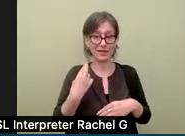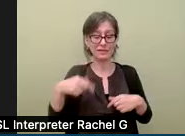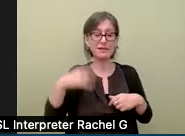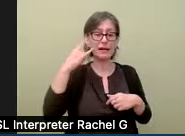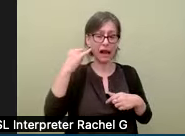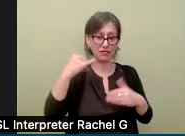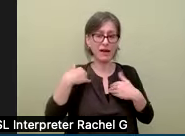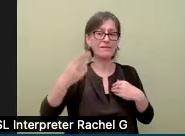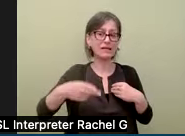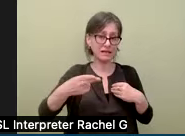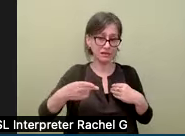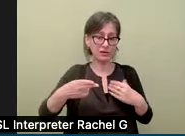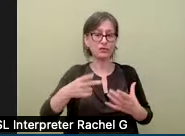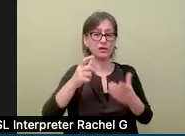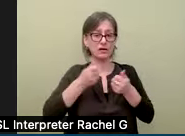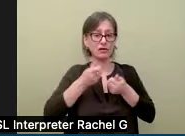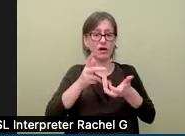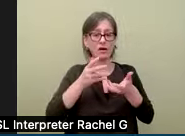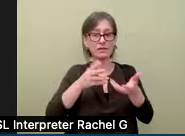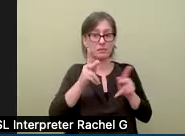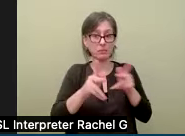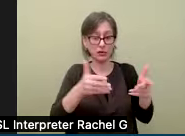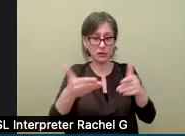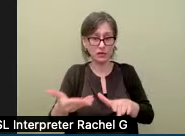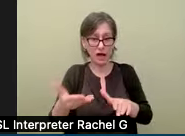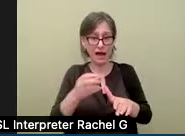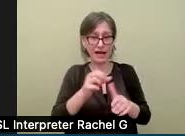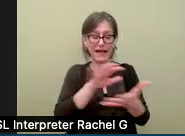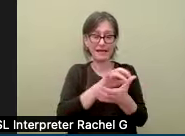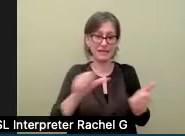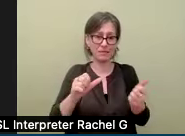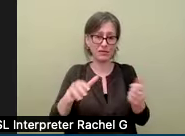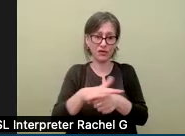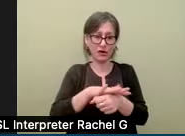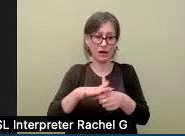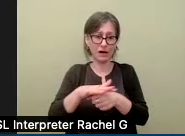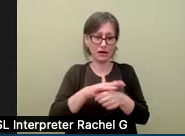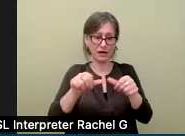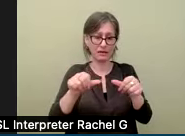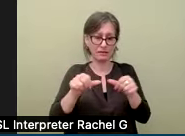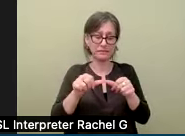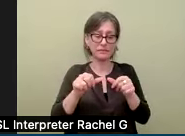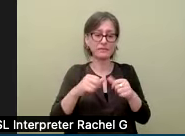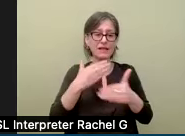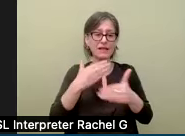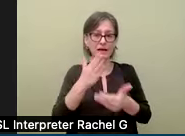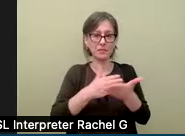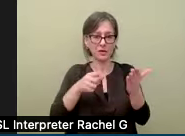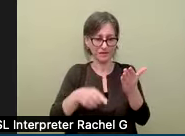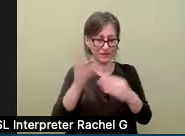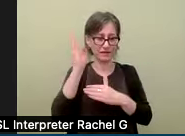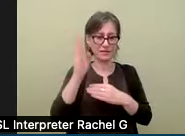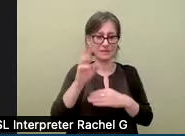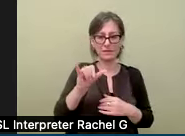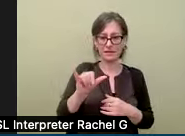damaging tsunamis, which have resulted in loss of life and severe damage to harbor and coastal areas. In the next part of this webinar, Yvette with